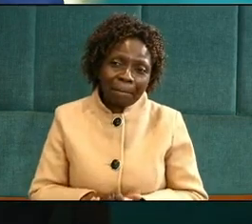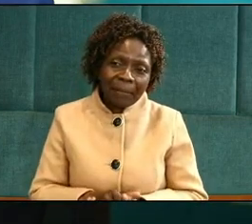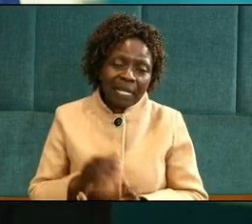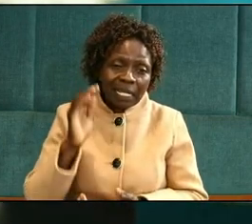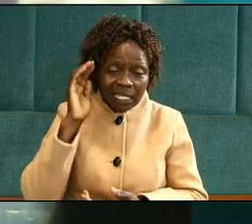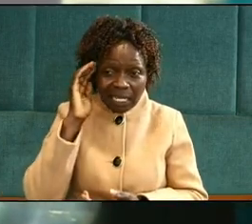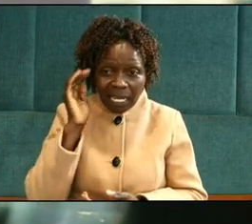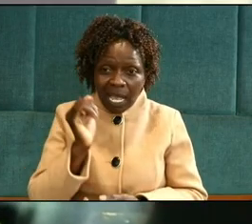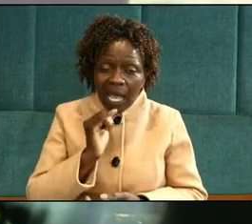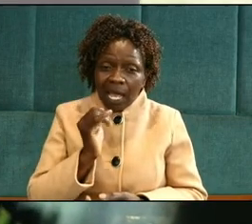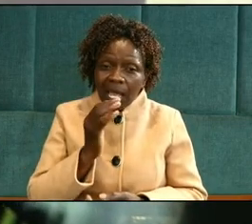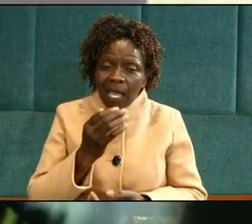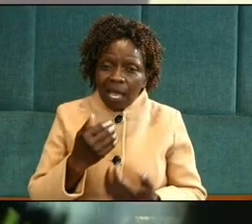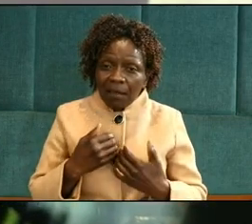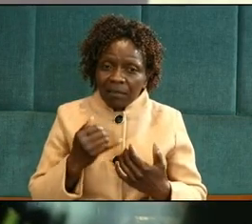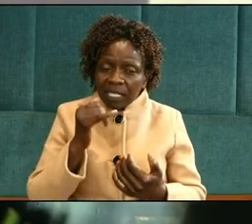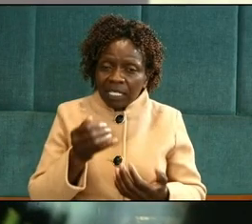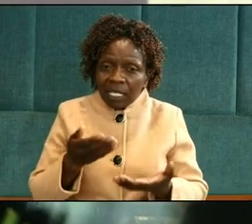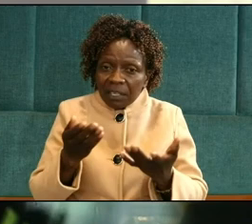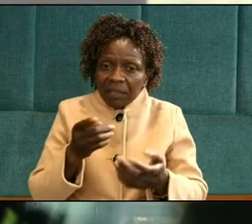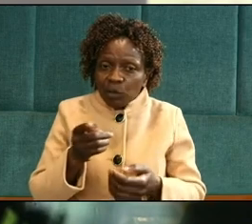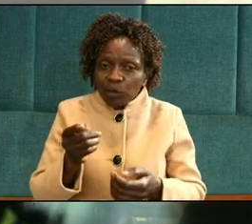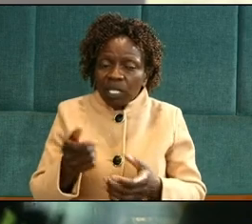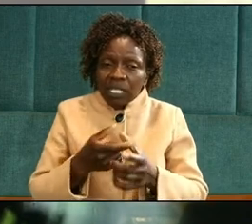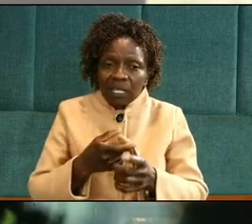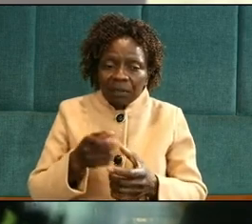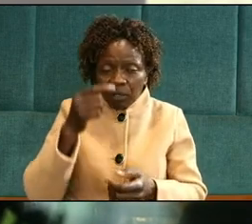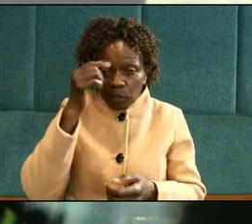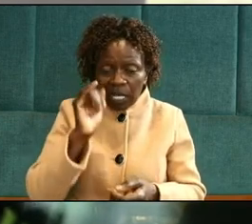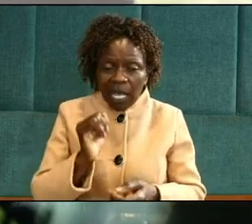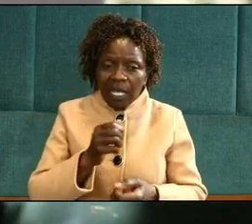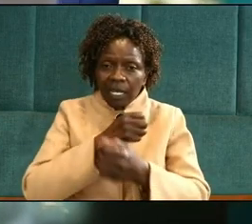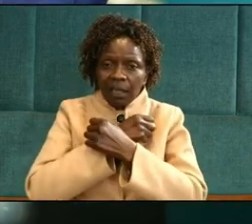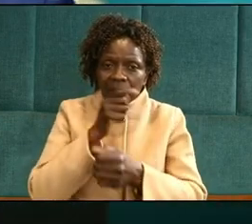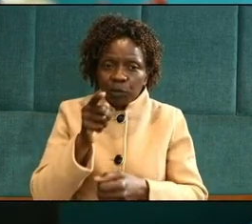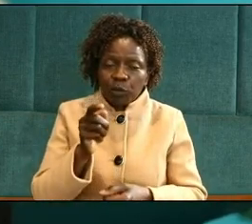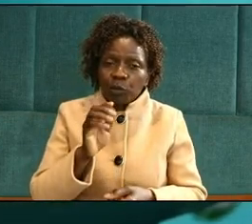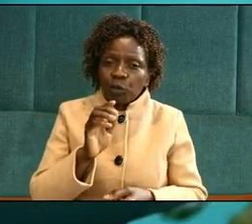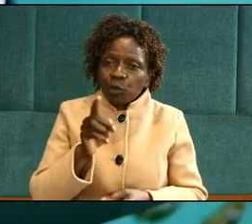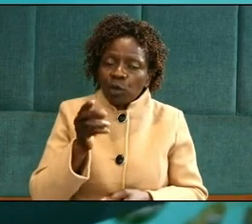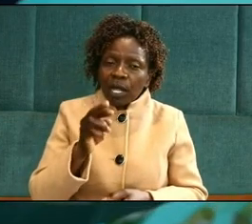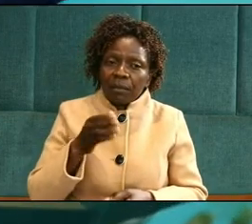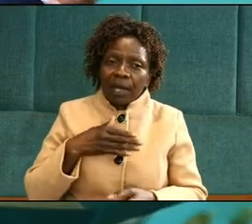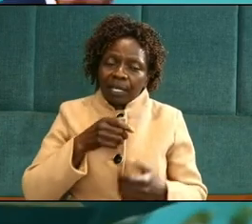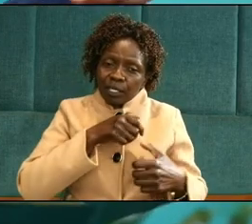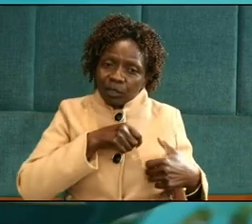Listen, I have just given you this because I love you. You are my spouse. What